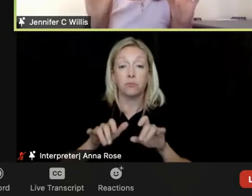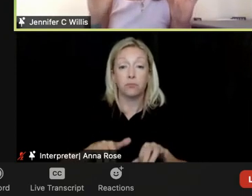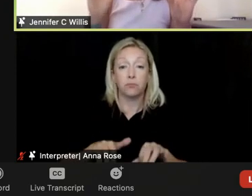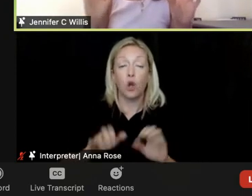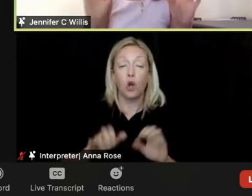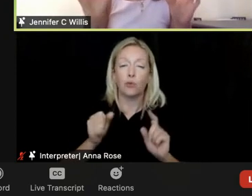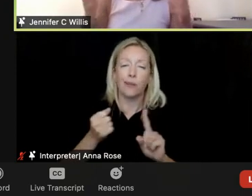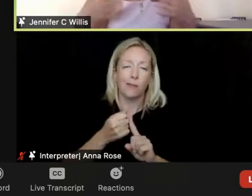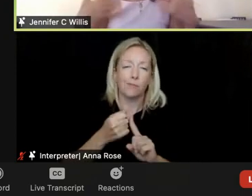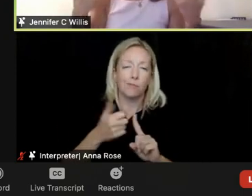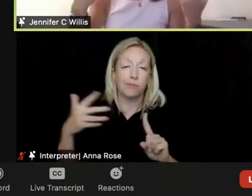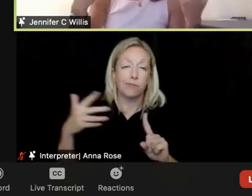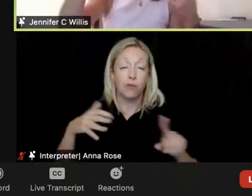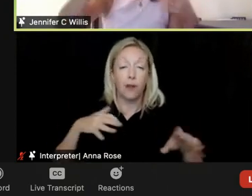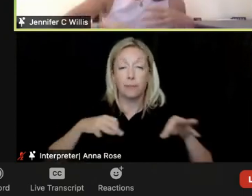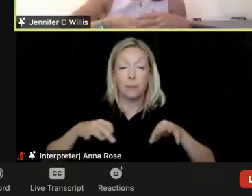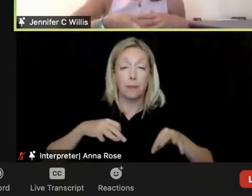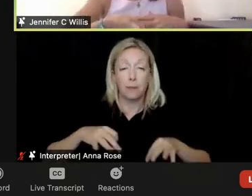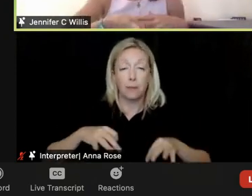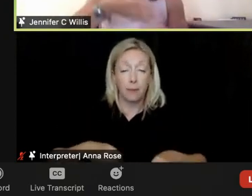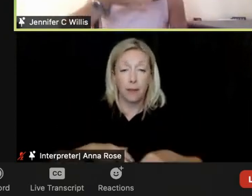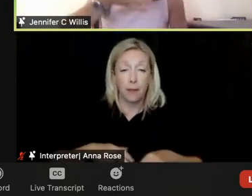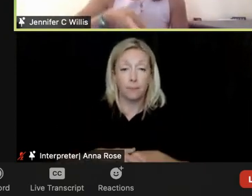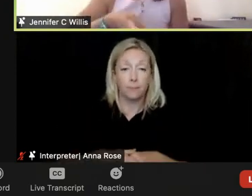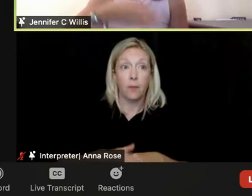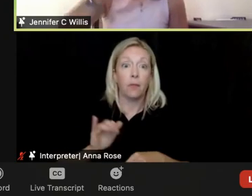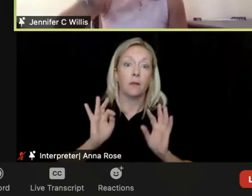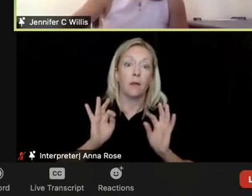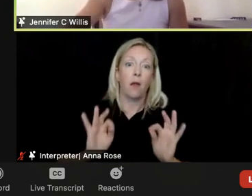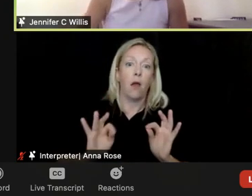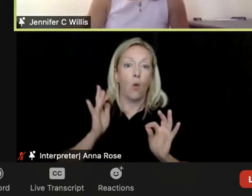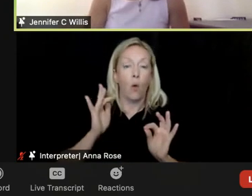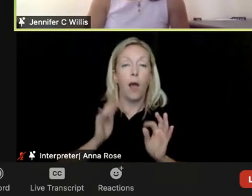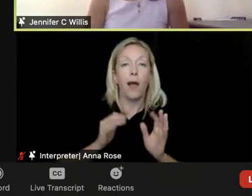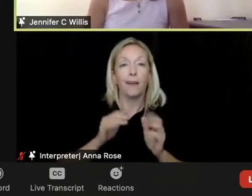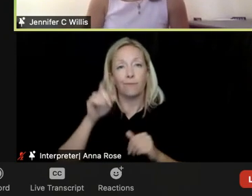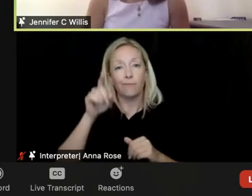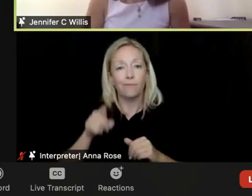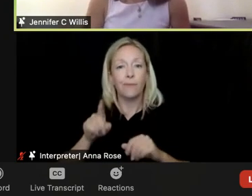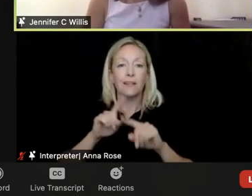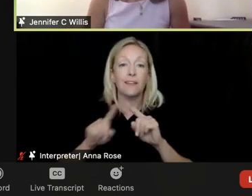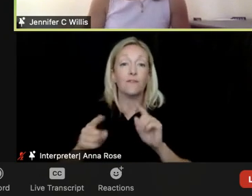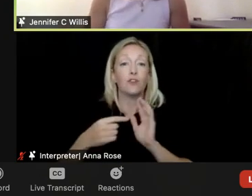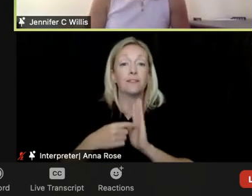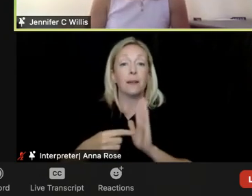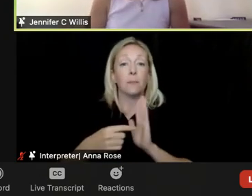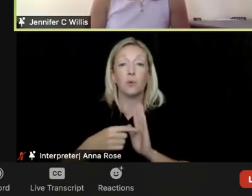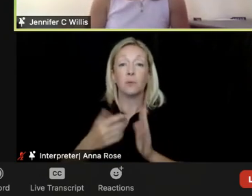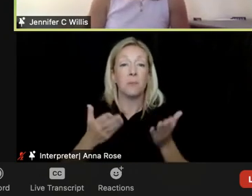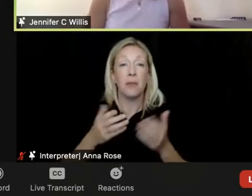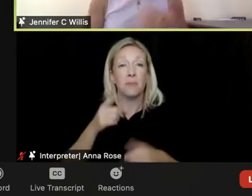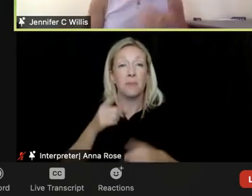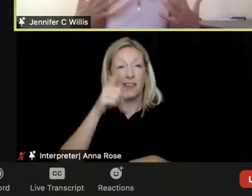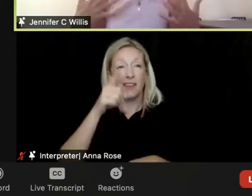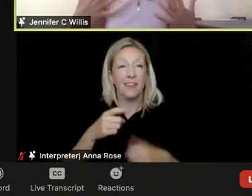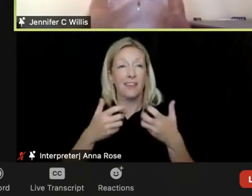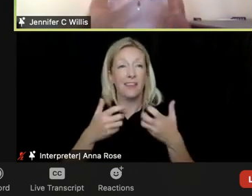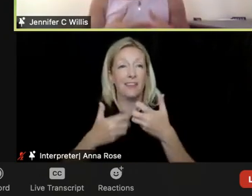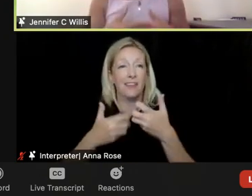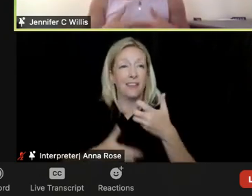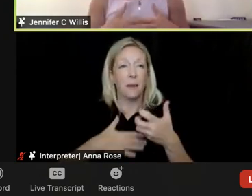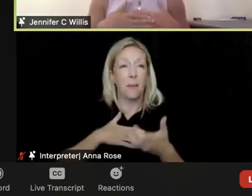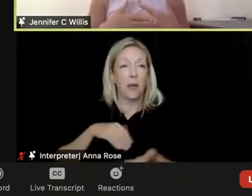our children might not even respond in the typical fashion that is listed here. They give you a lot of great examples that you can choose from, but